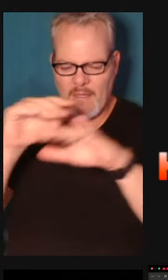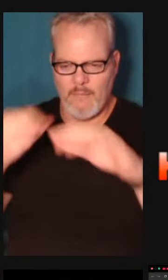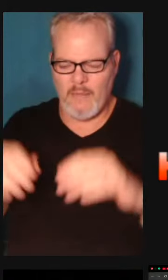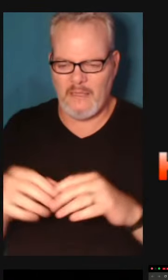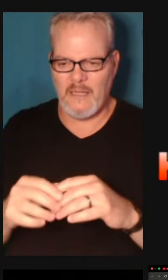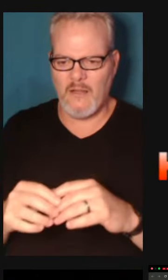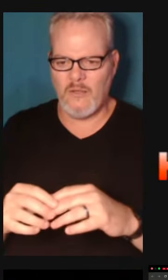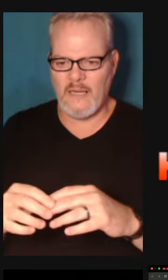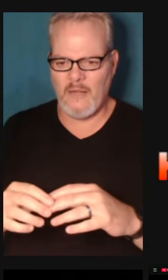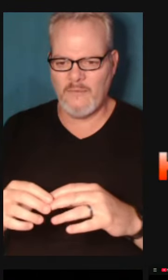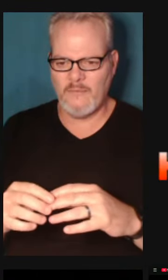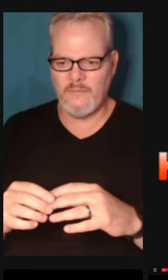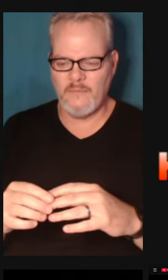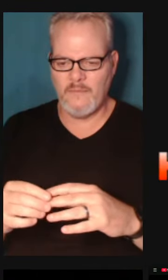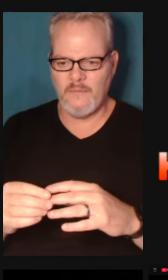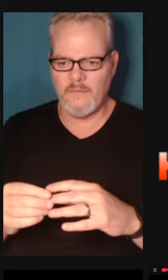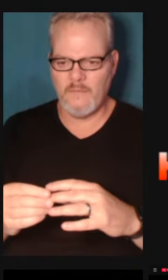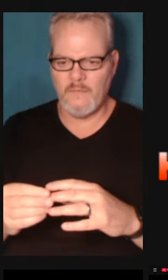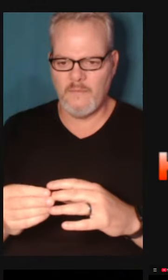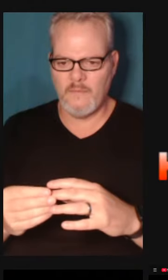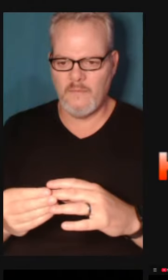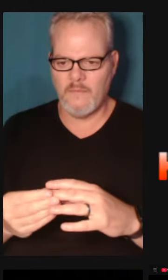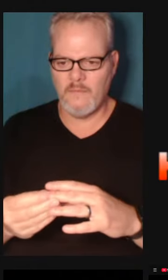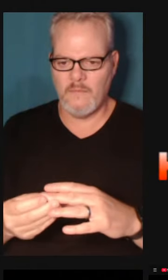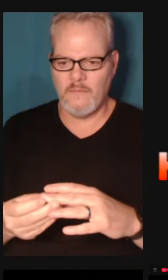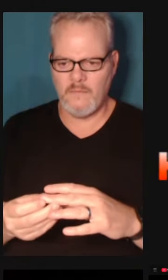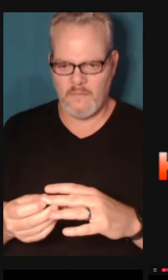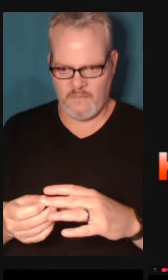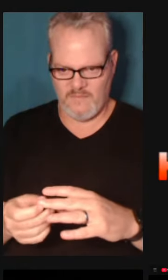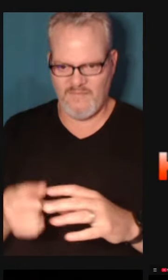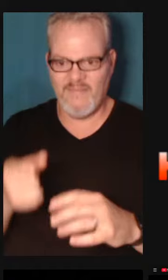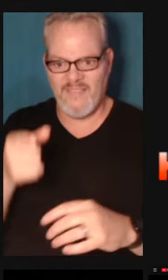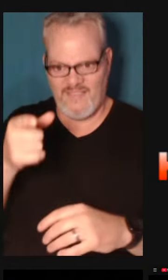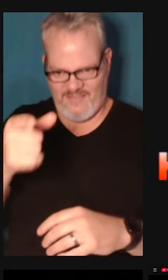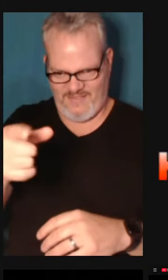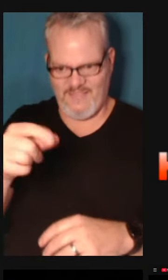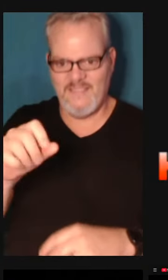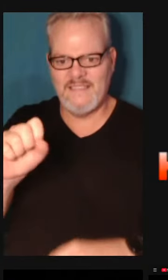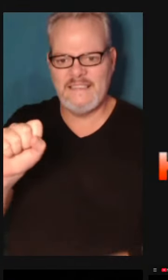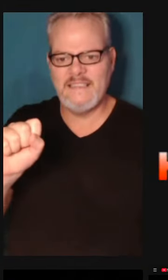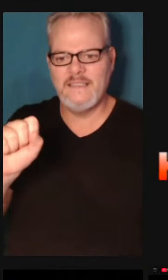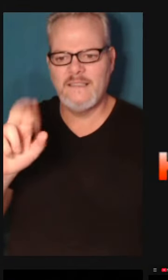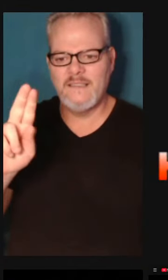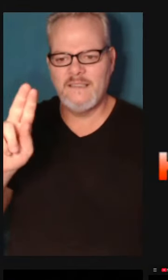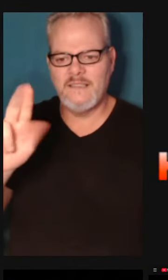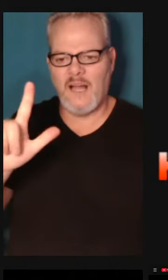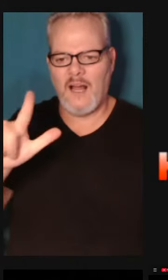Here's the V3 with the sulfur banks on the hill behind it,